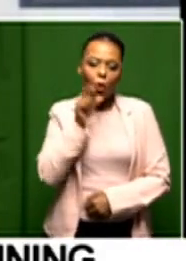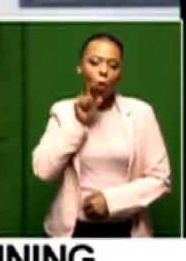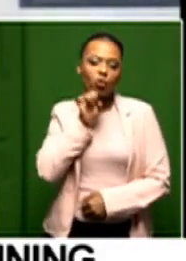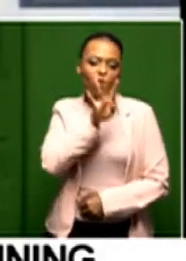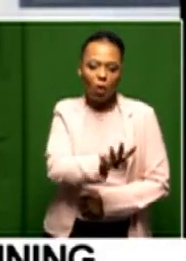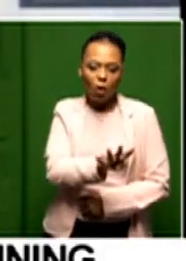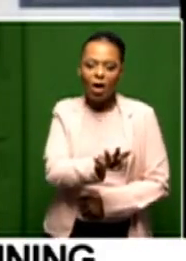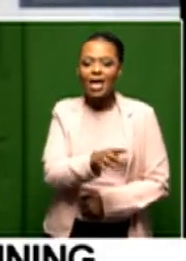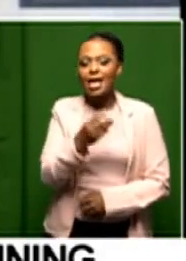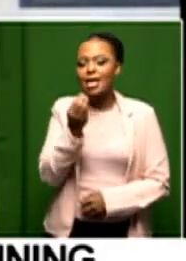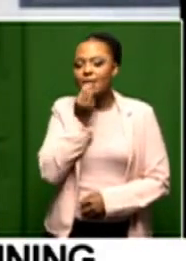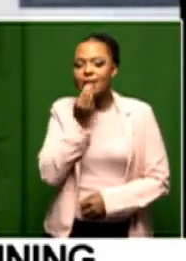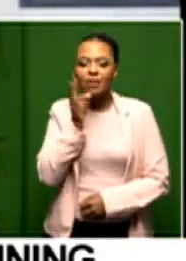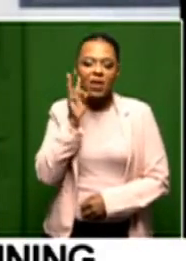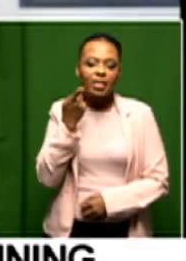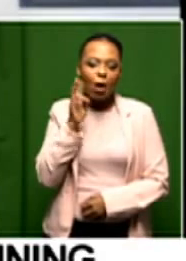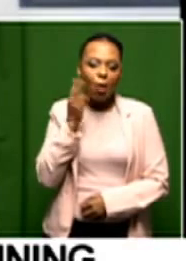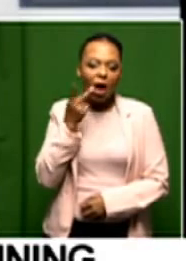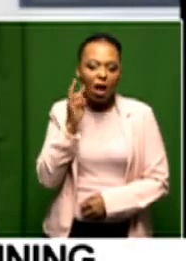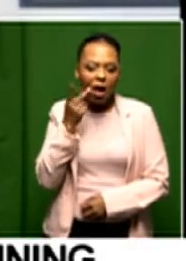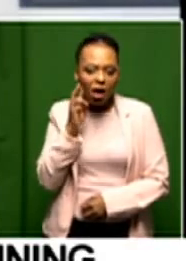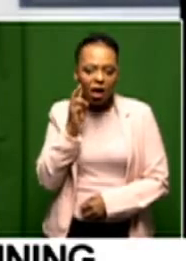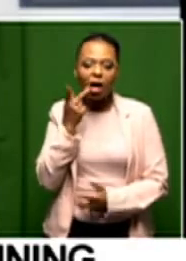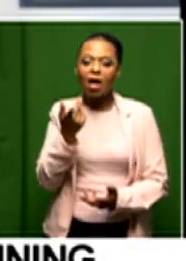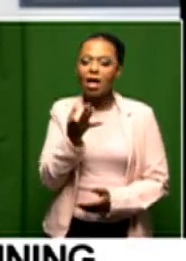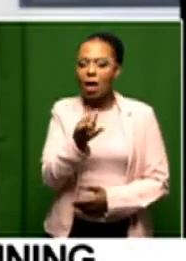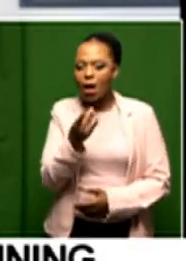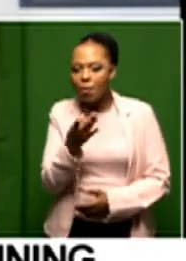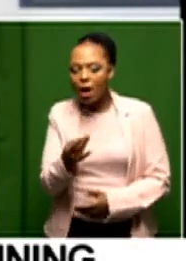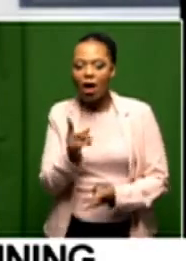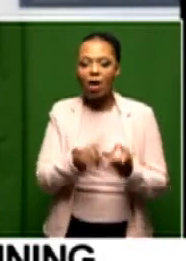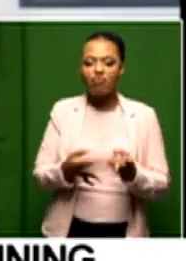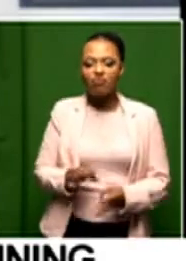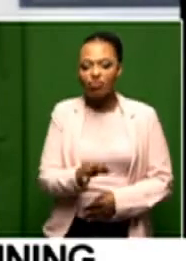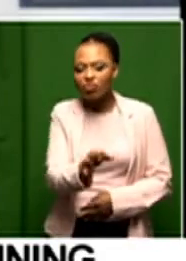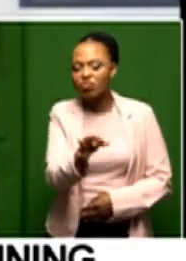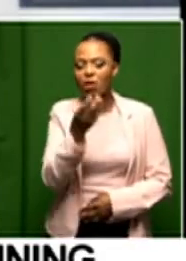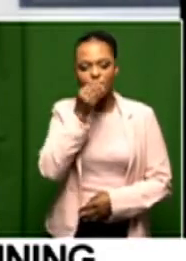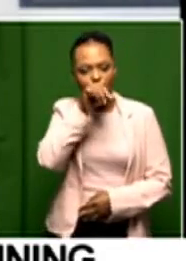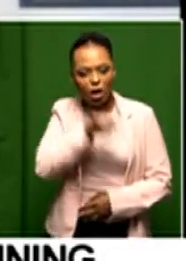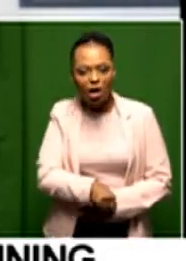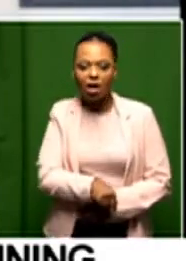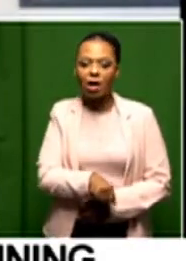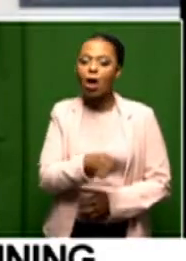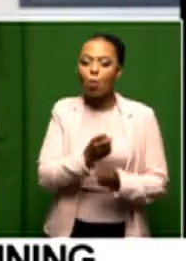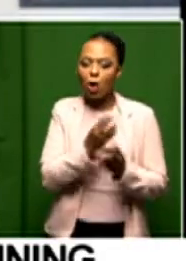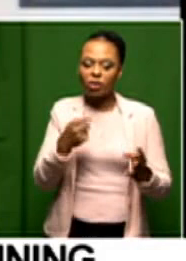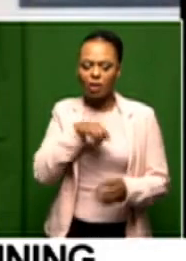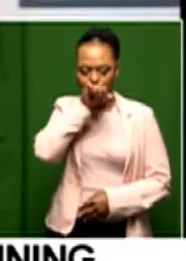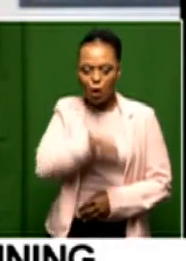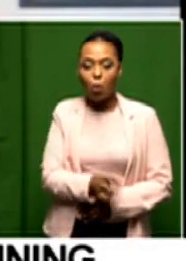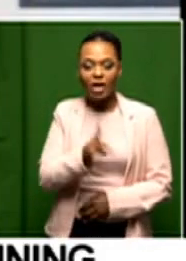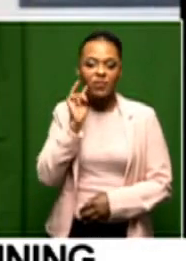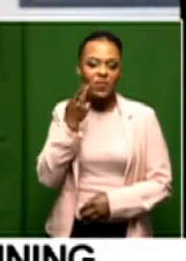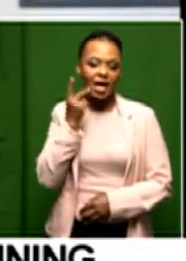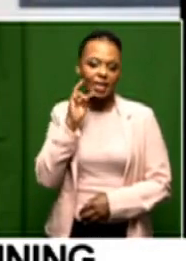her vegetables, who eats all his, she eats seaweed and she loves sushi. If we are eating, she's like, more veg, mom, but